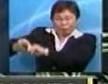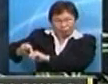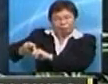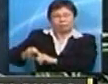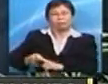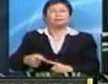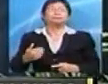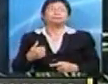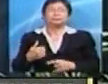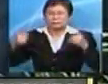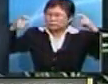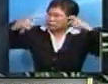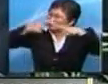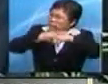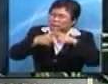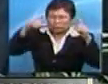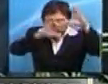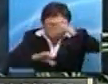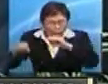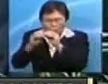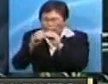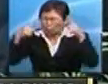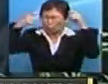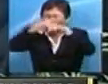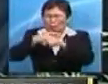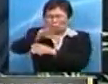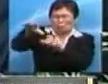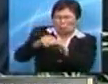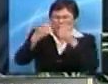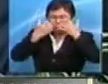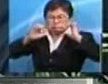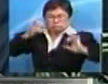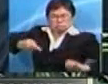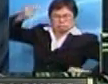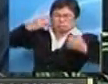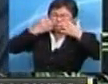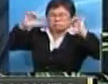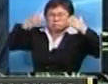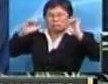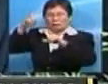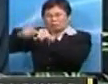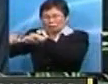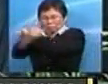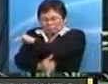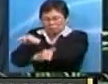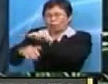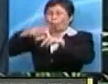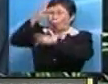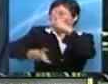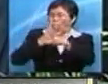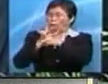extremely complicated, involving teams of highly specialized experts, many of whom are based in different countries around the